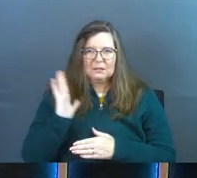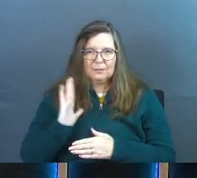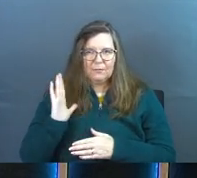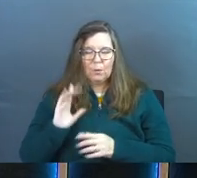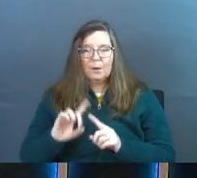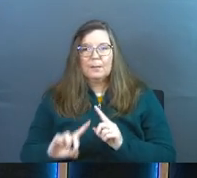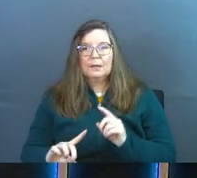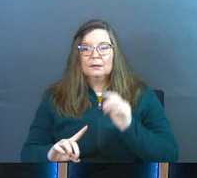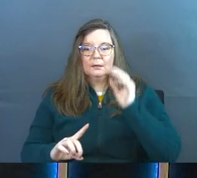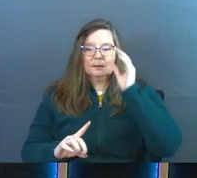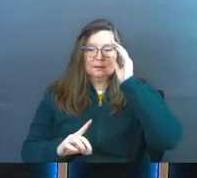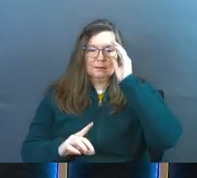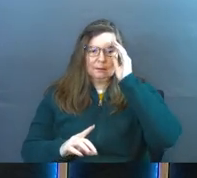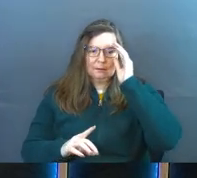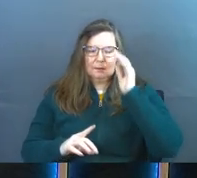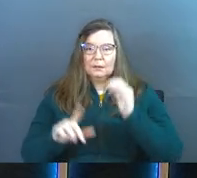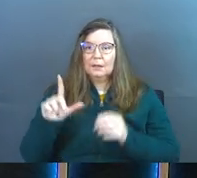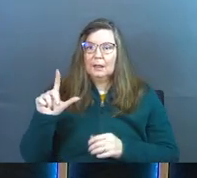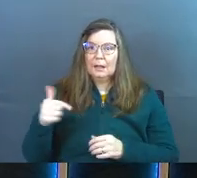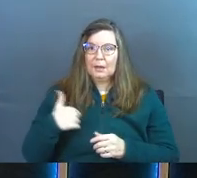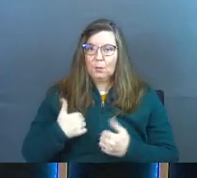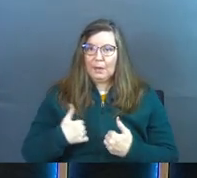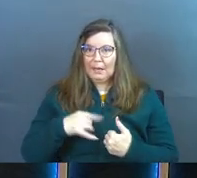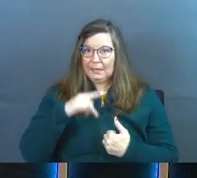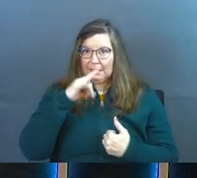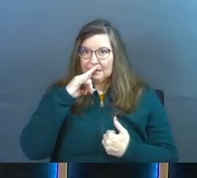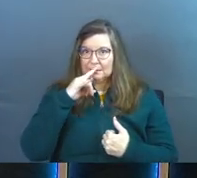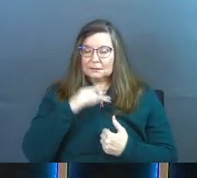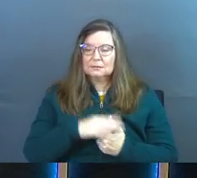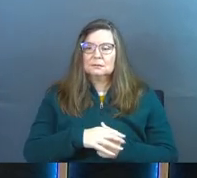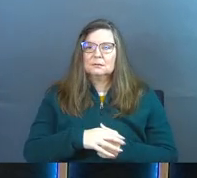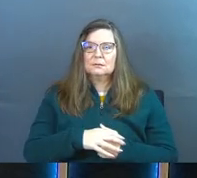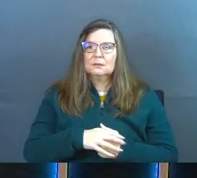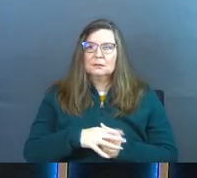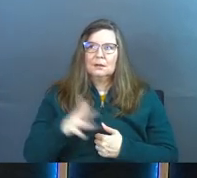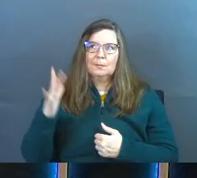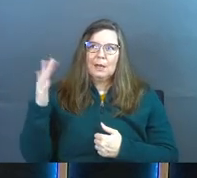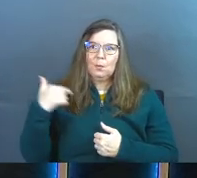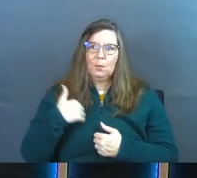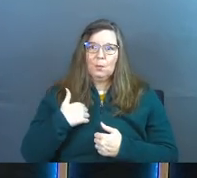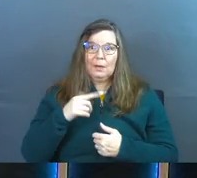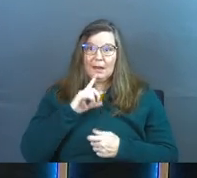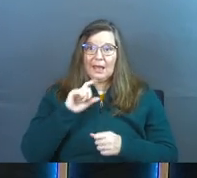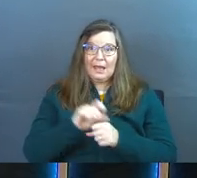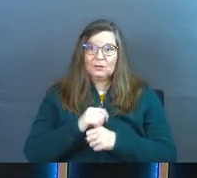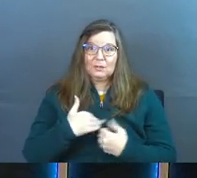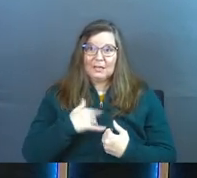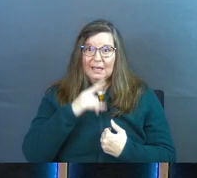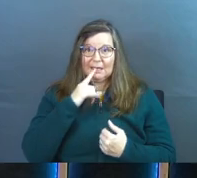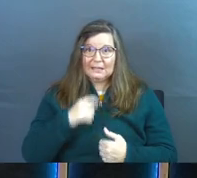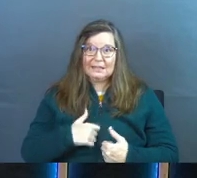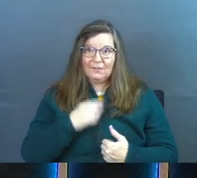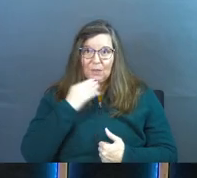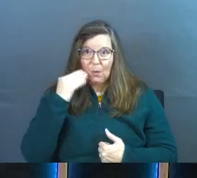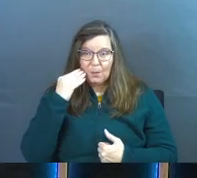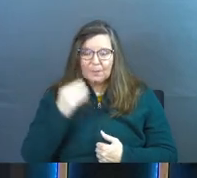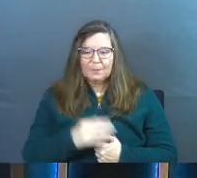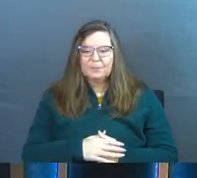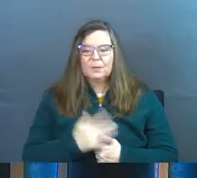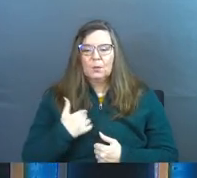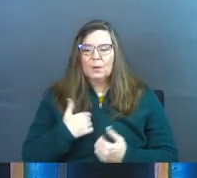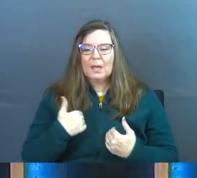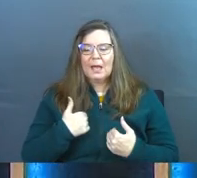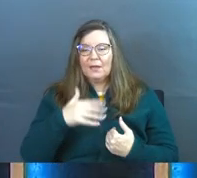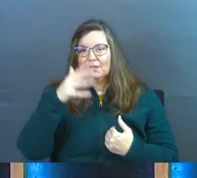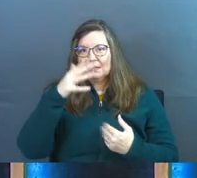but Linda and I, when we had kids, back when we had actual young kids living in the home, we